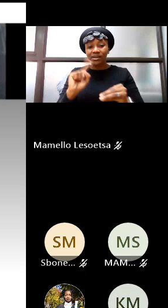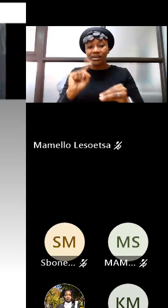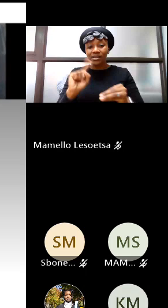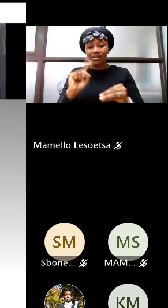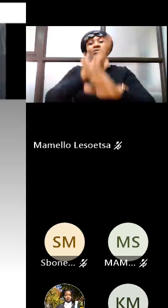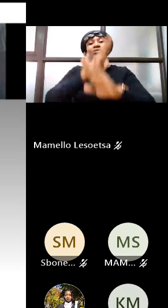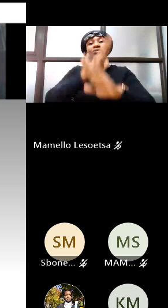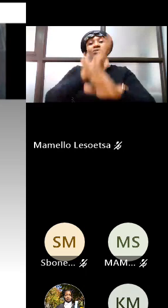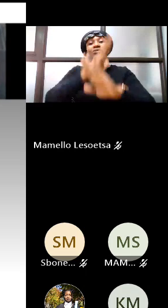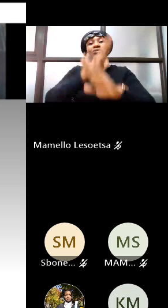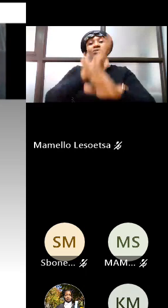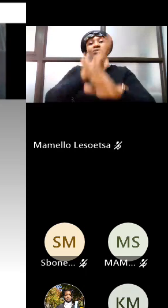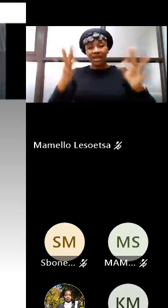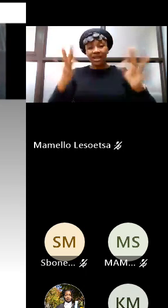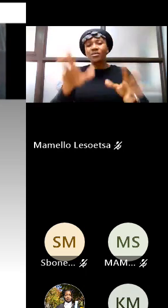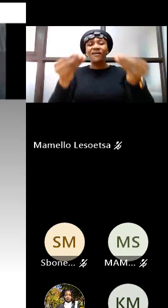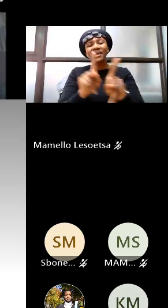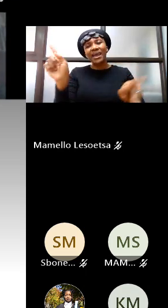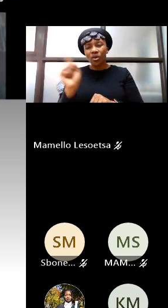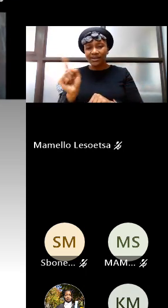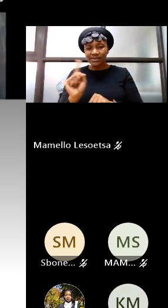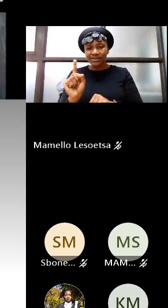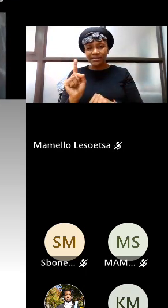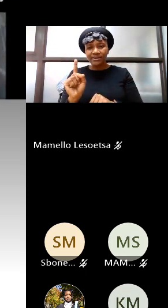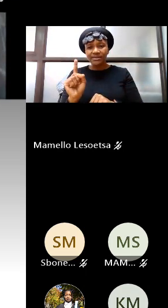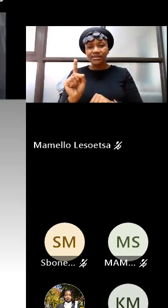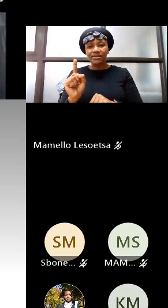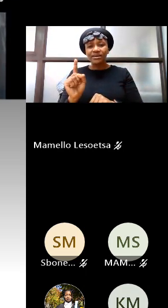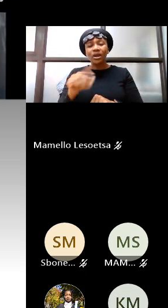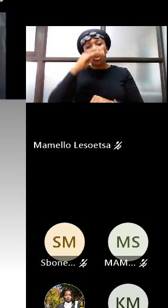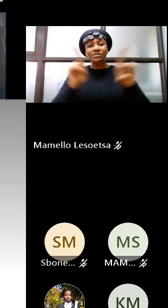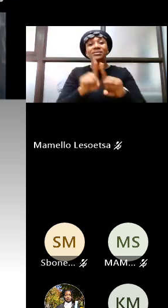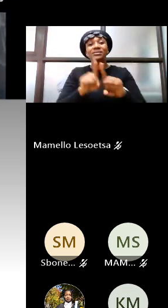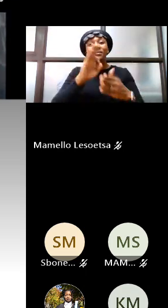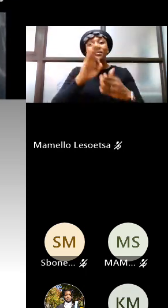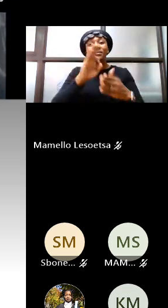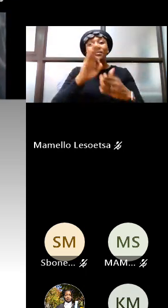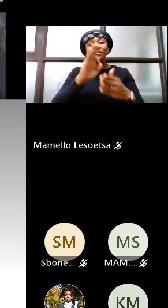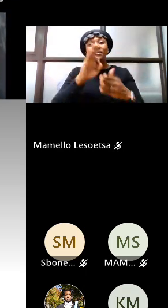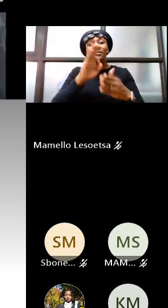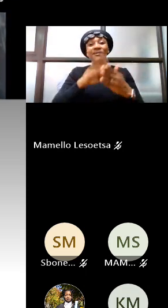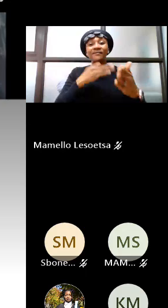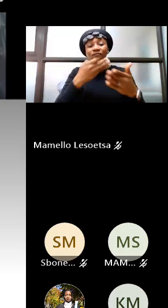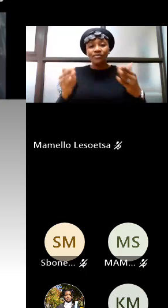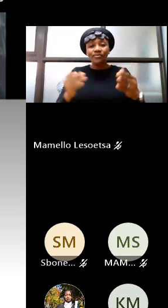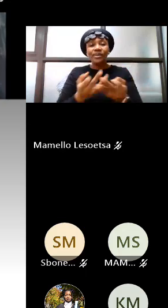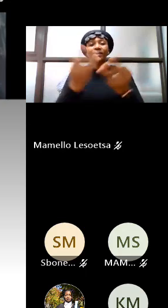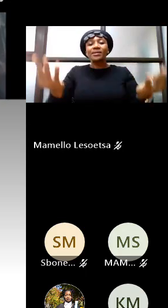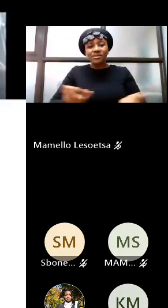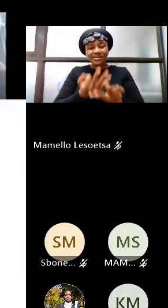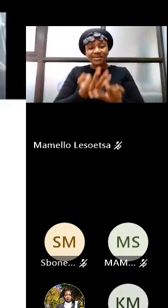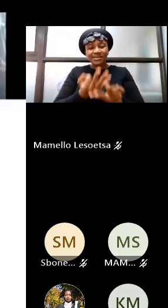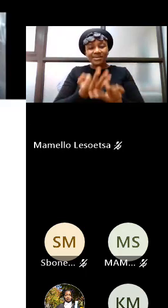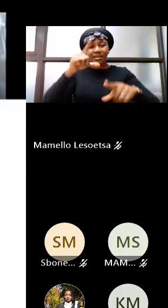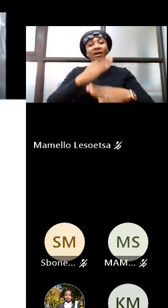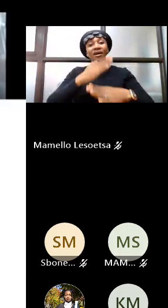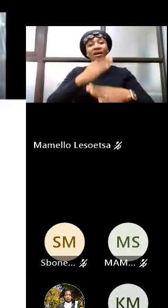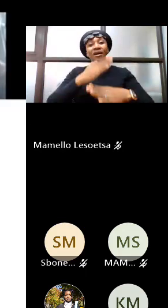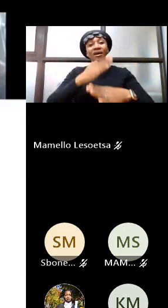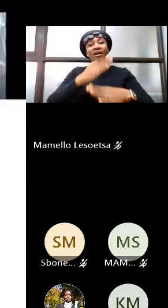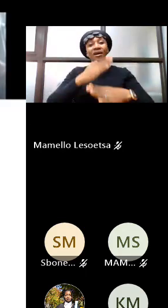a common language and framework for describing the level of function of a person within their unique environment or